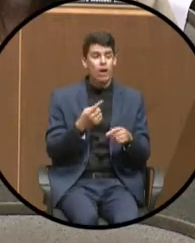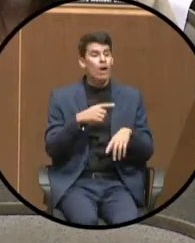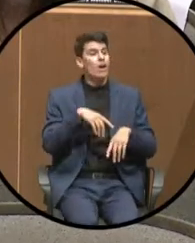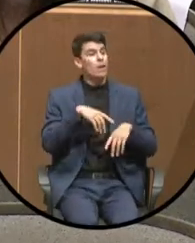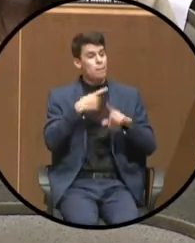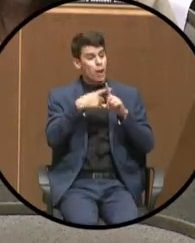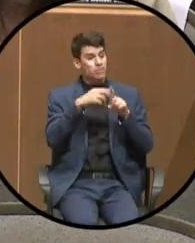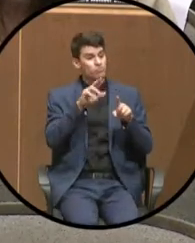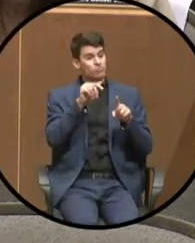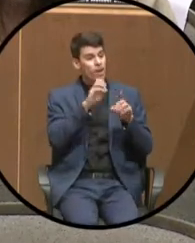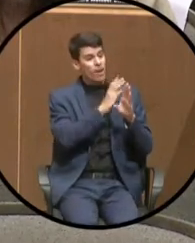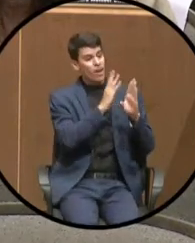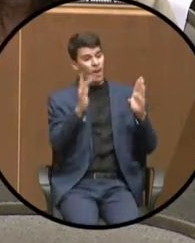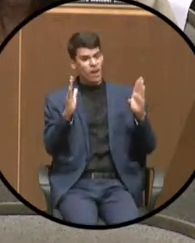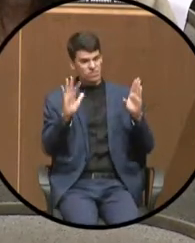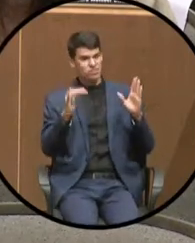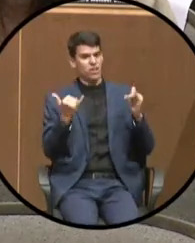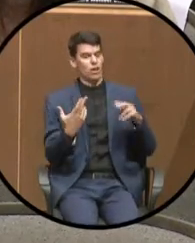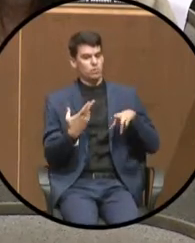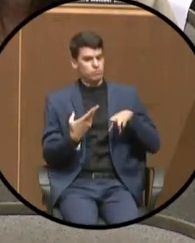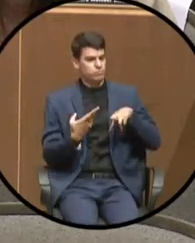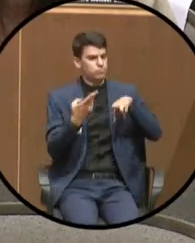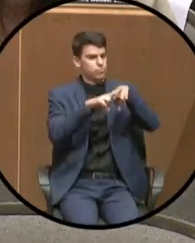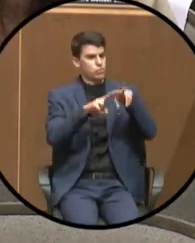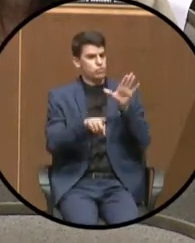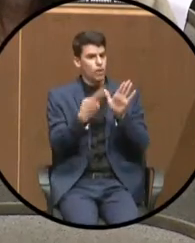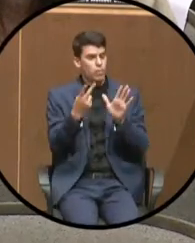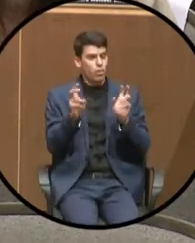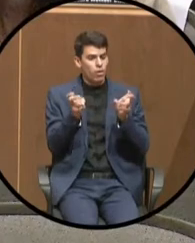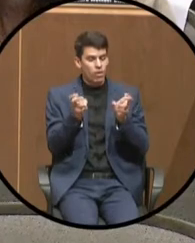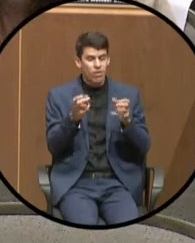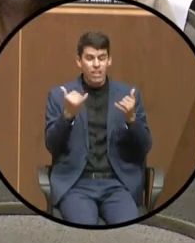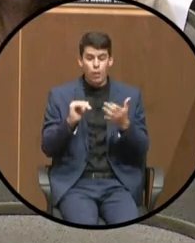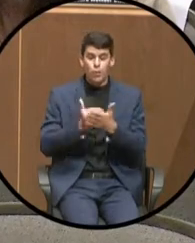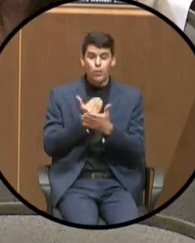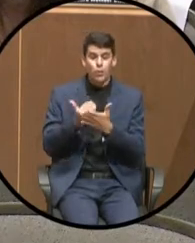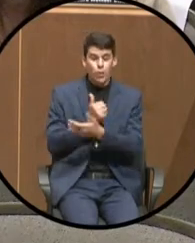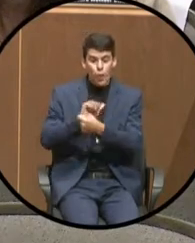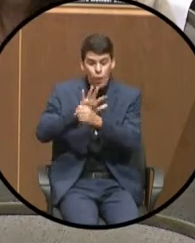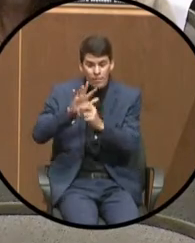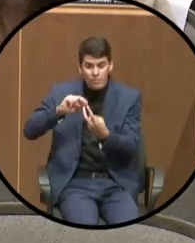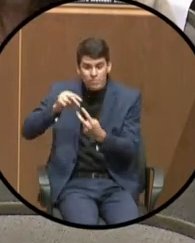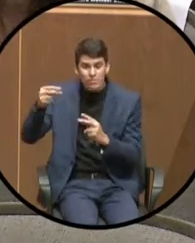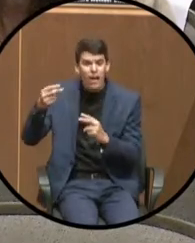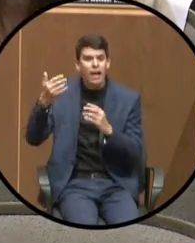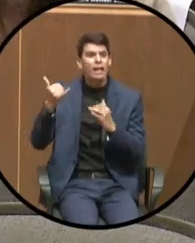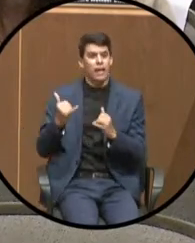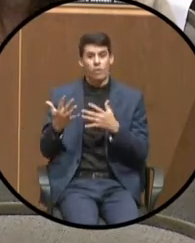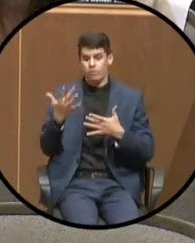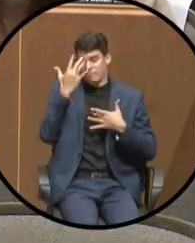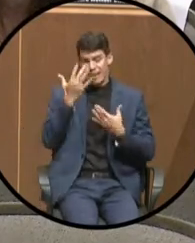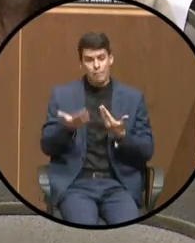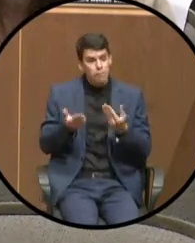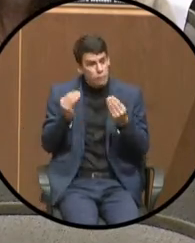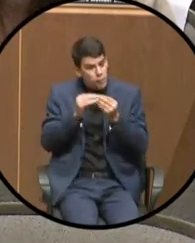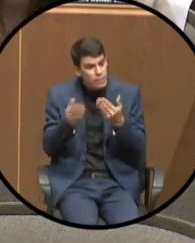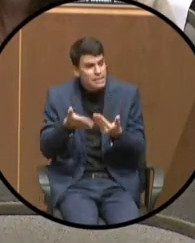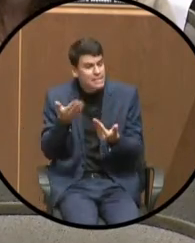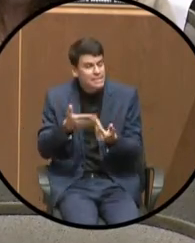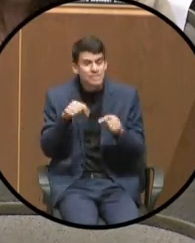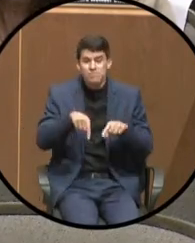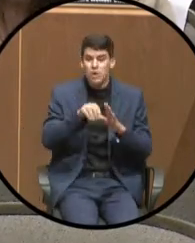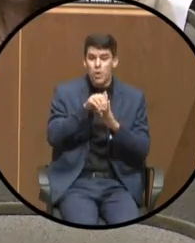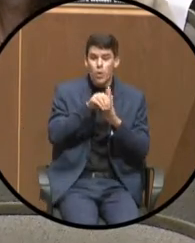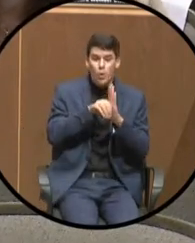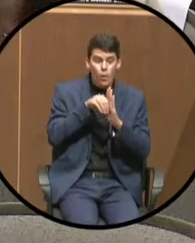now more than doubled in the last 3 weeks. New variants require less time to infect people, and cases here in Florida, specifically Orange County,